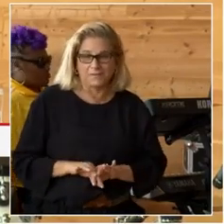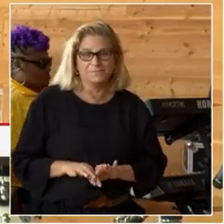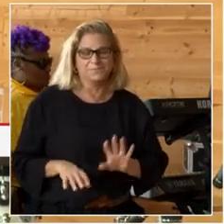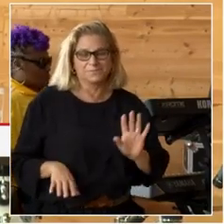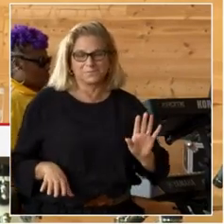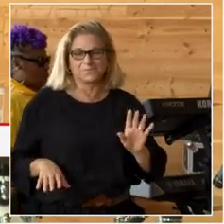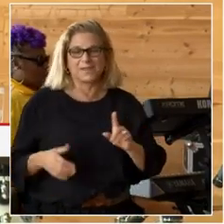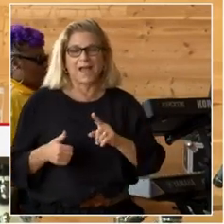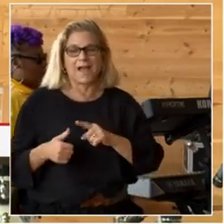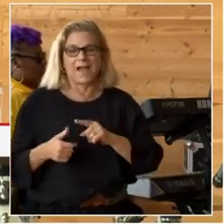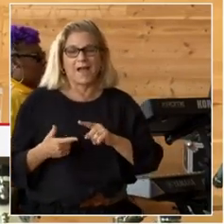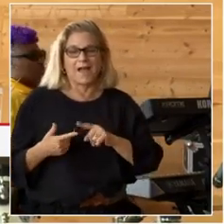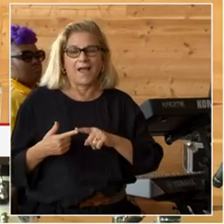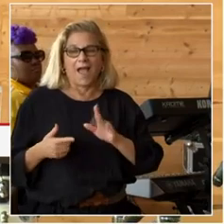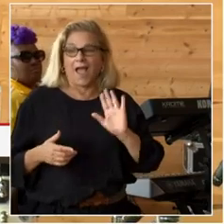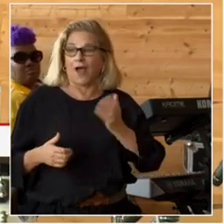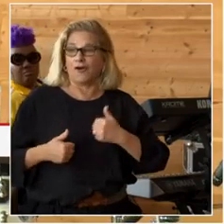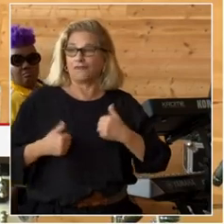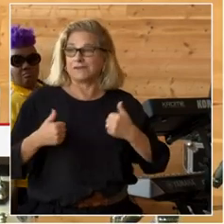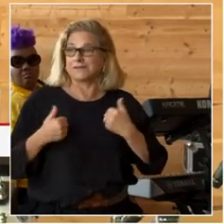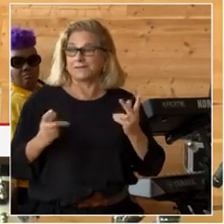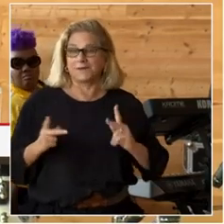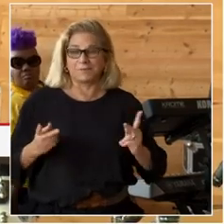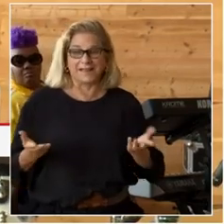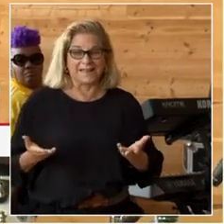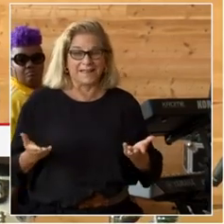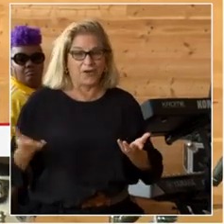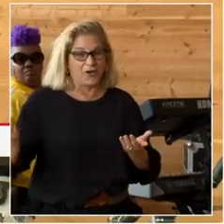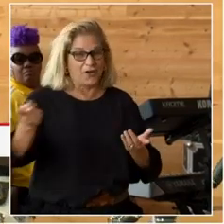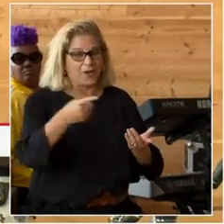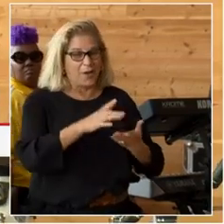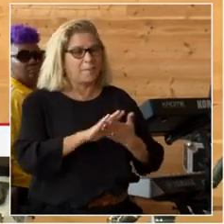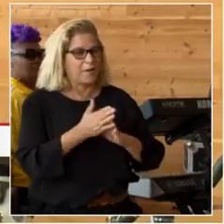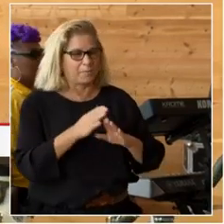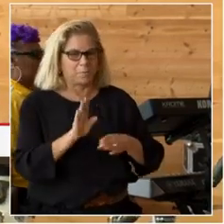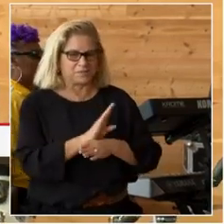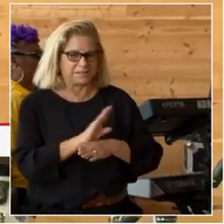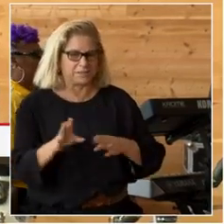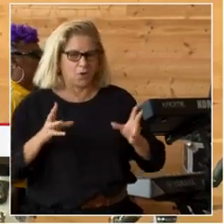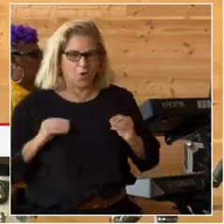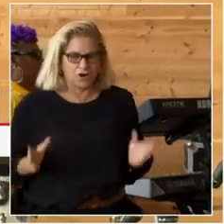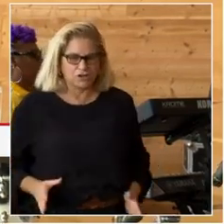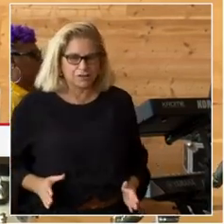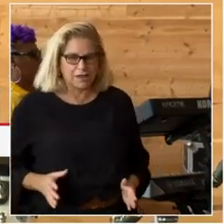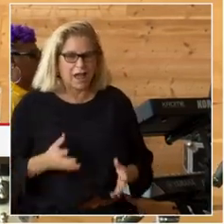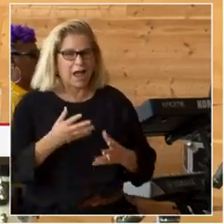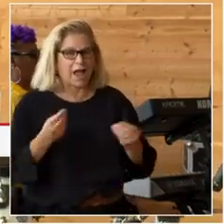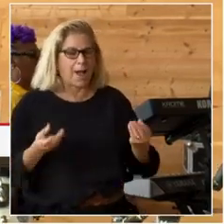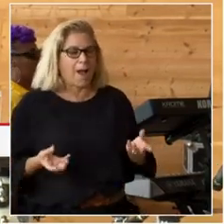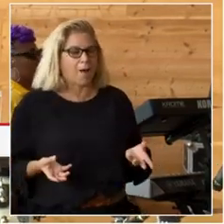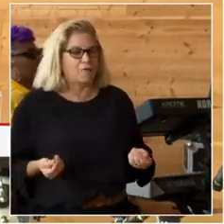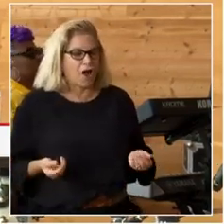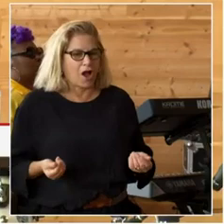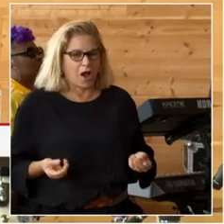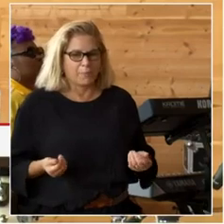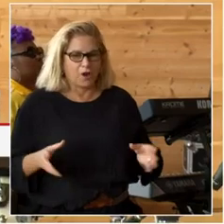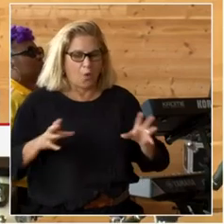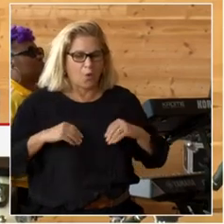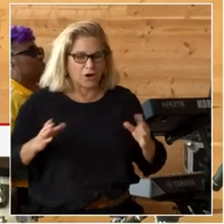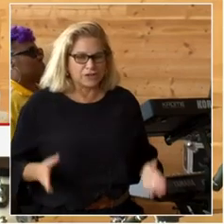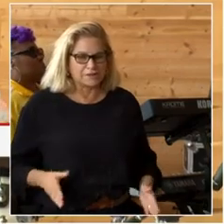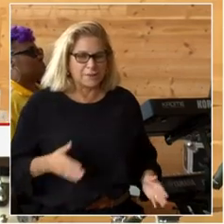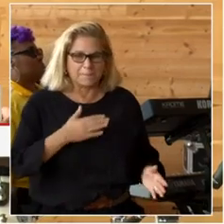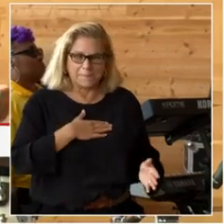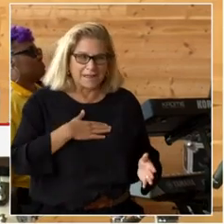our residents become business owners and property owners. So please continue to find